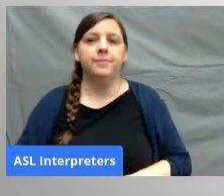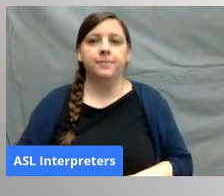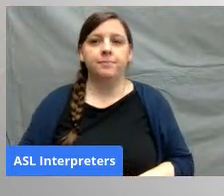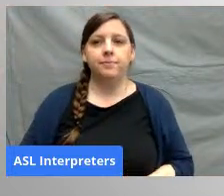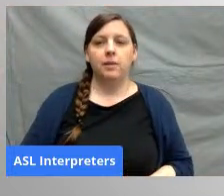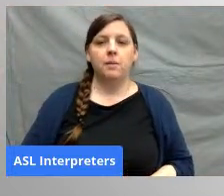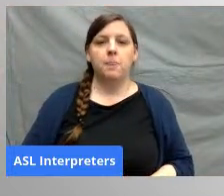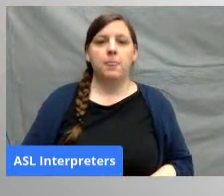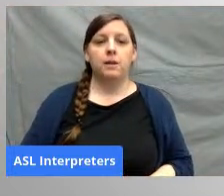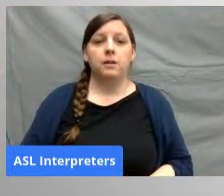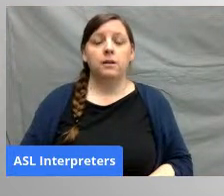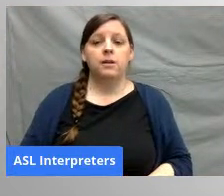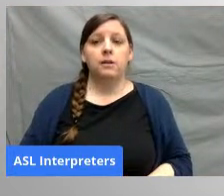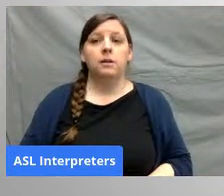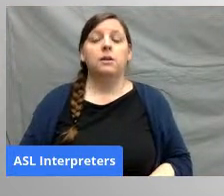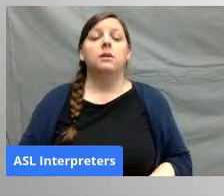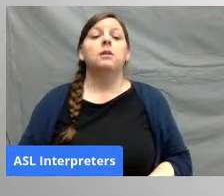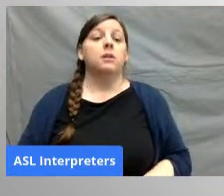So we have,